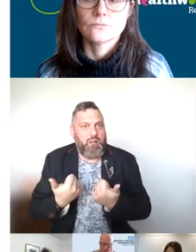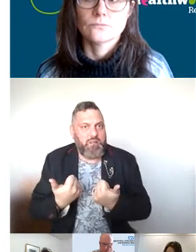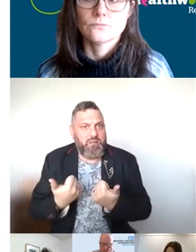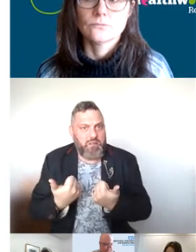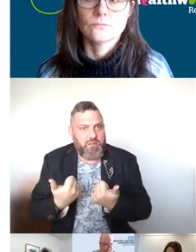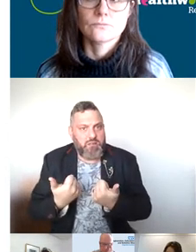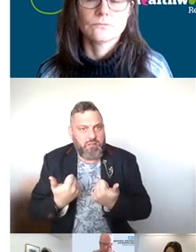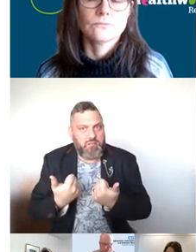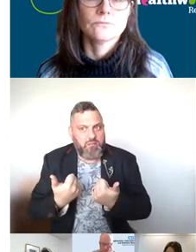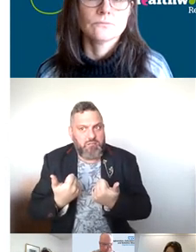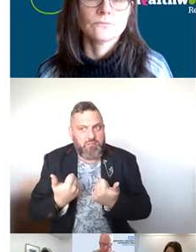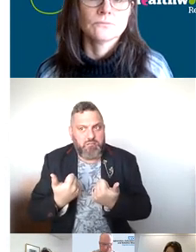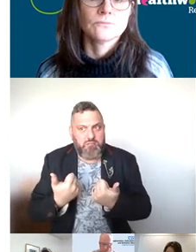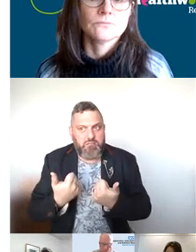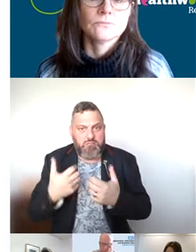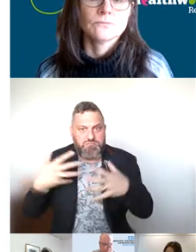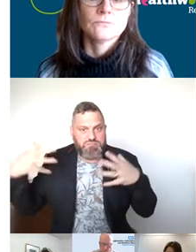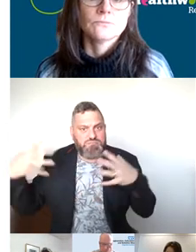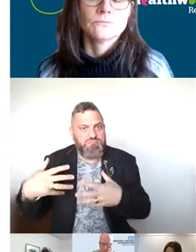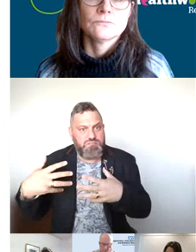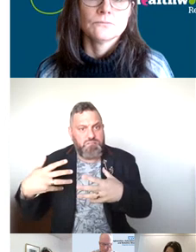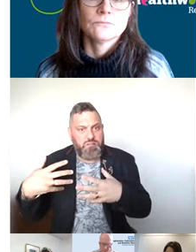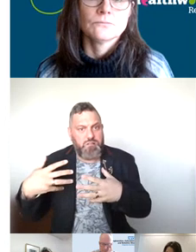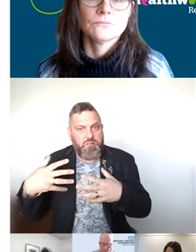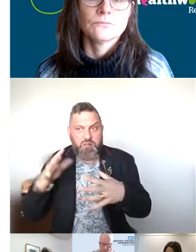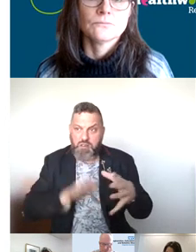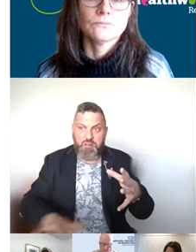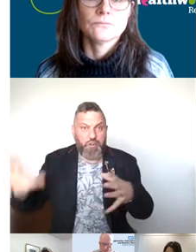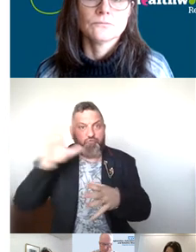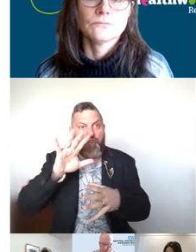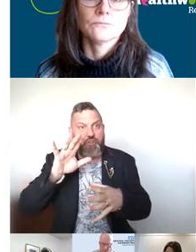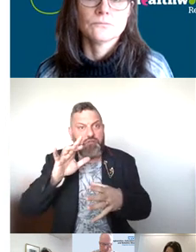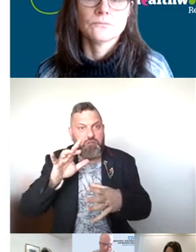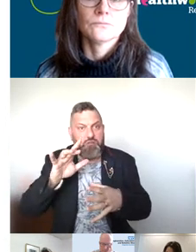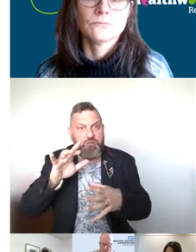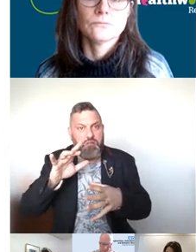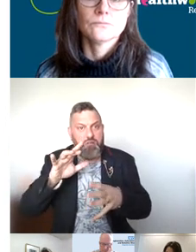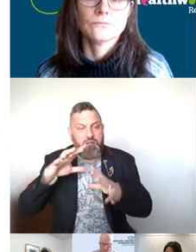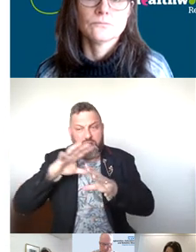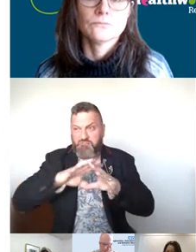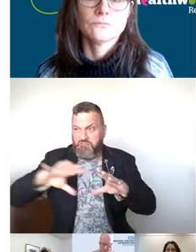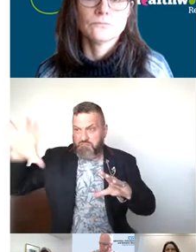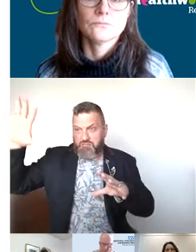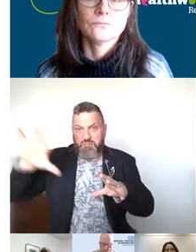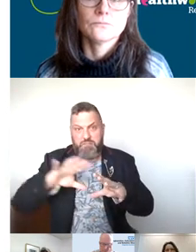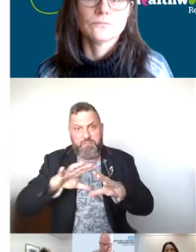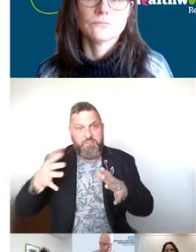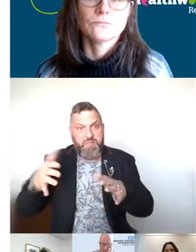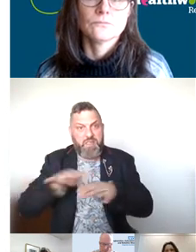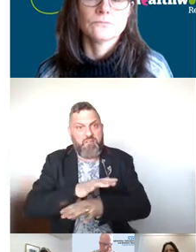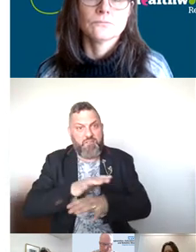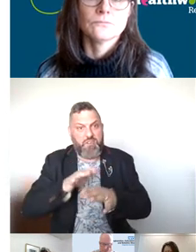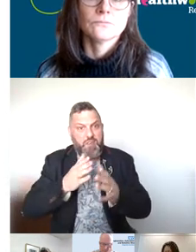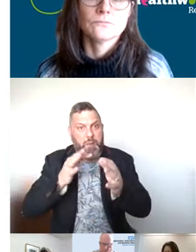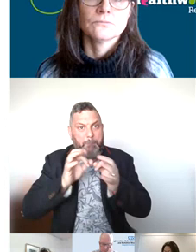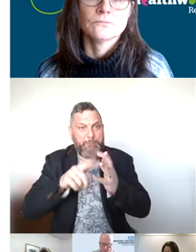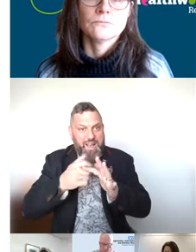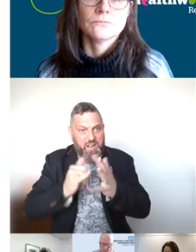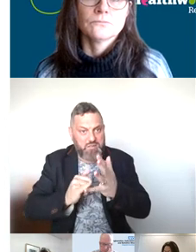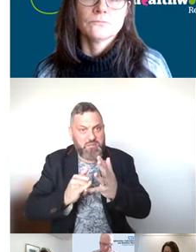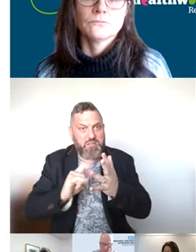Those populations that we're talking about are the populations across the geographical areas covered by